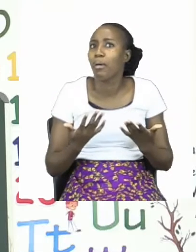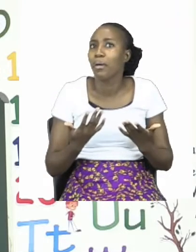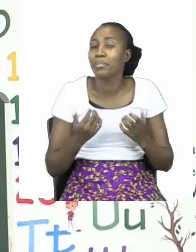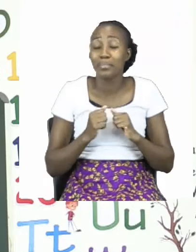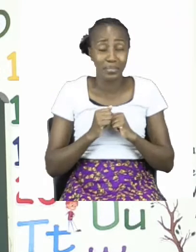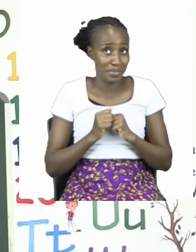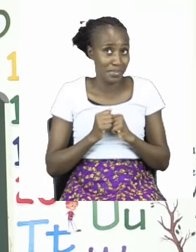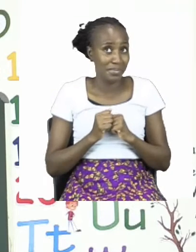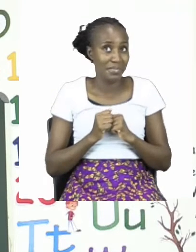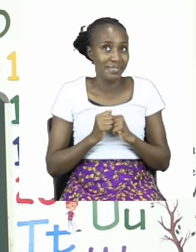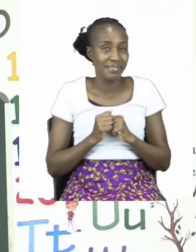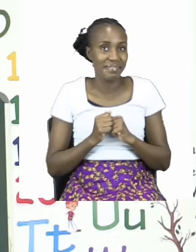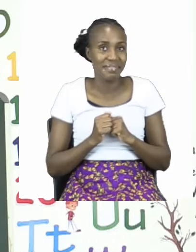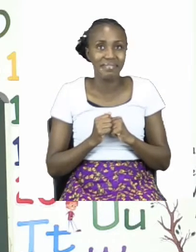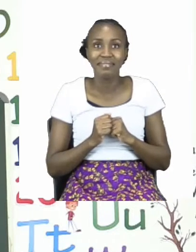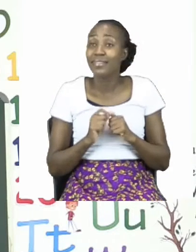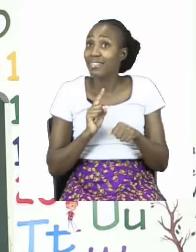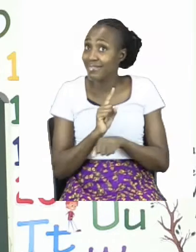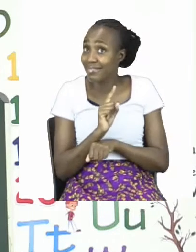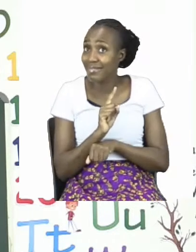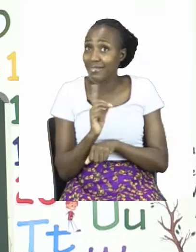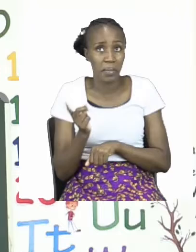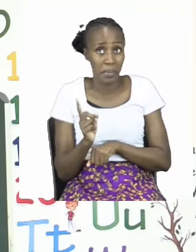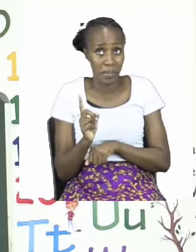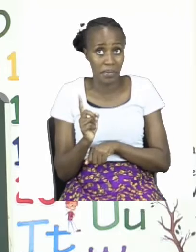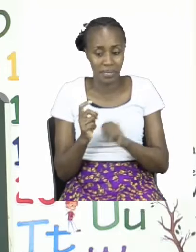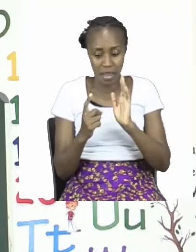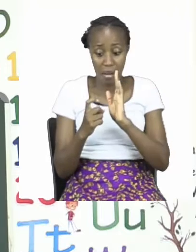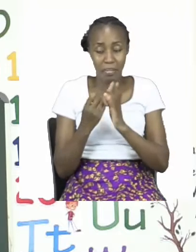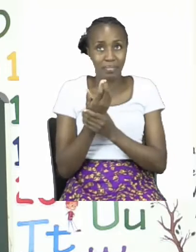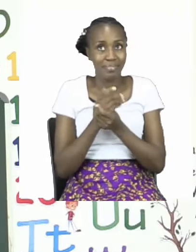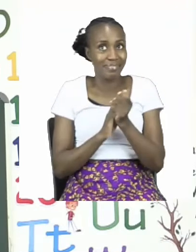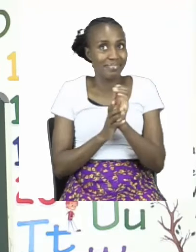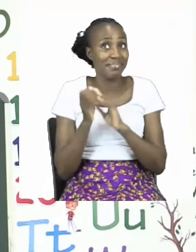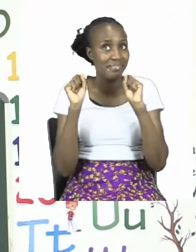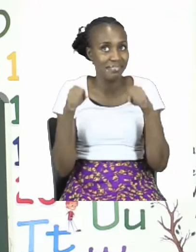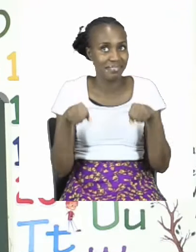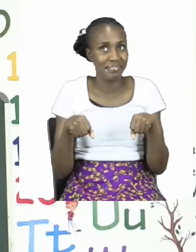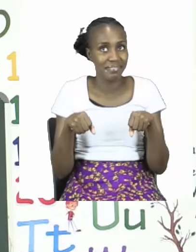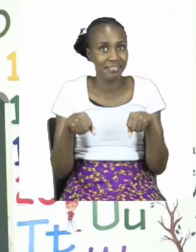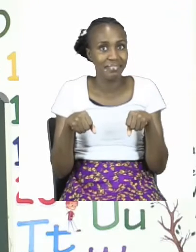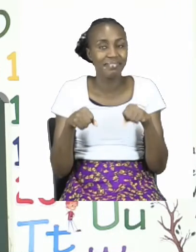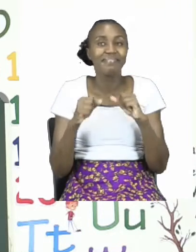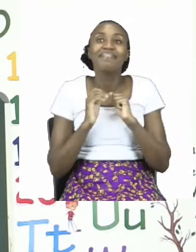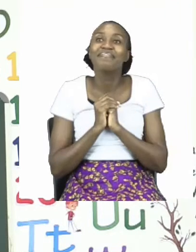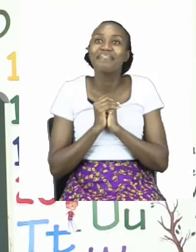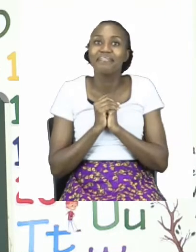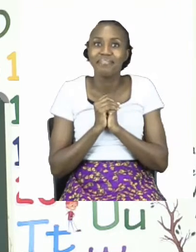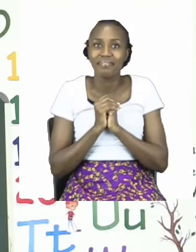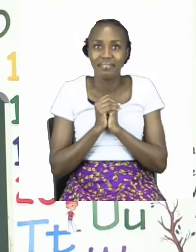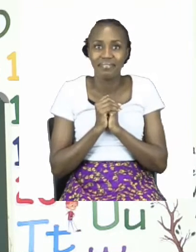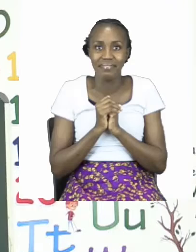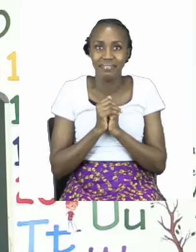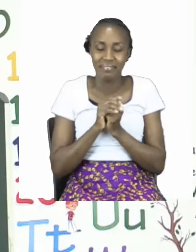of Energy. And before we get into any lessons, boys and girls, we know that we need to sanitize.